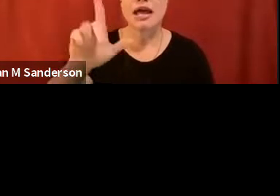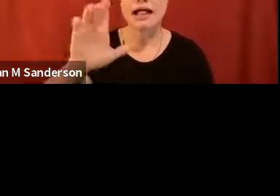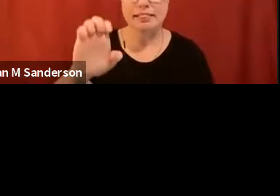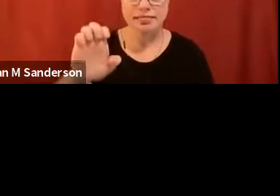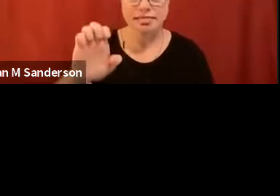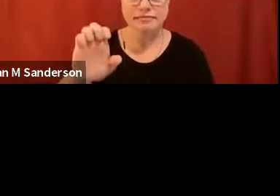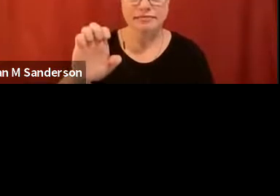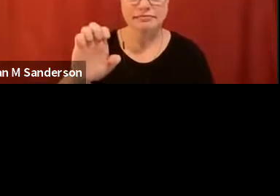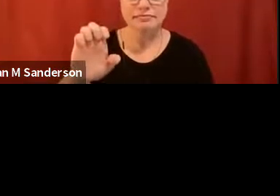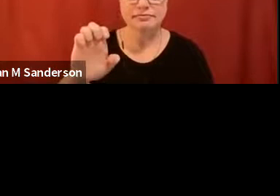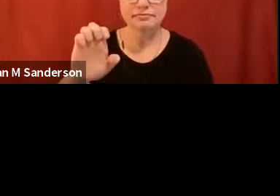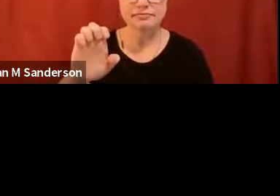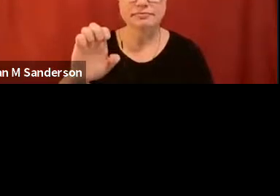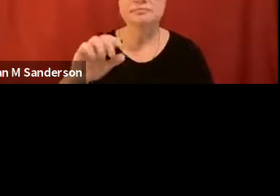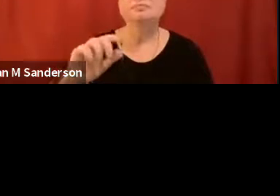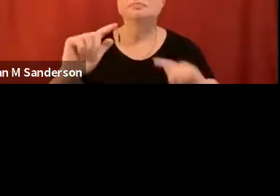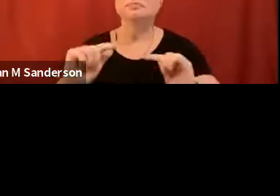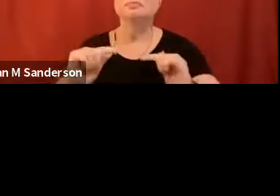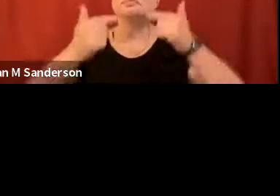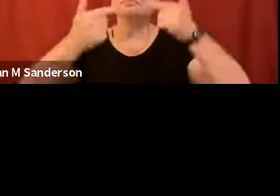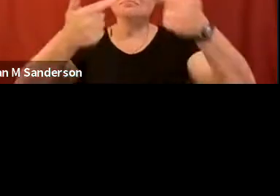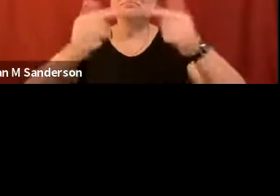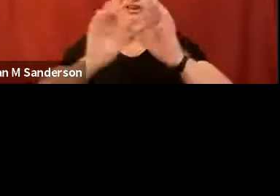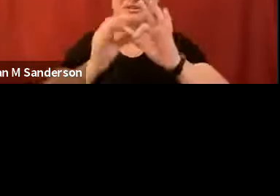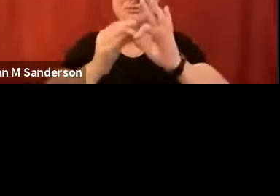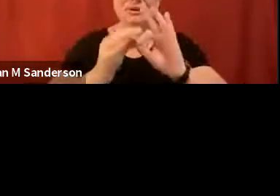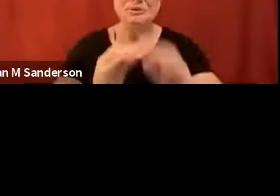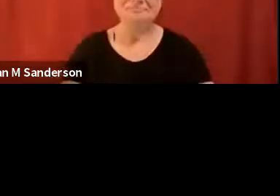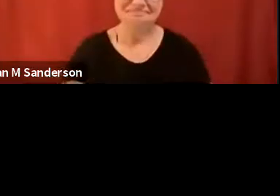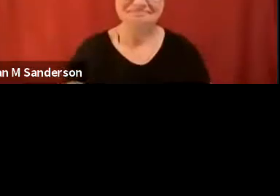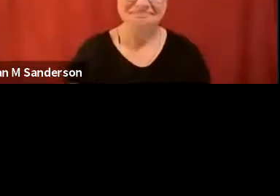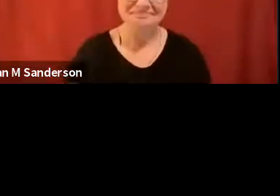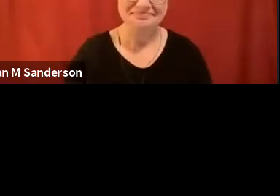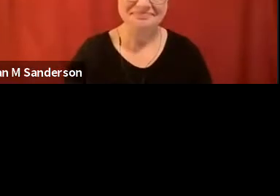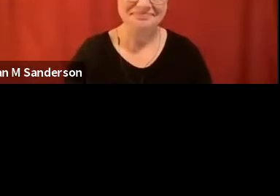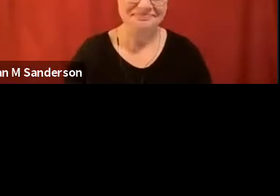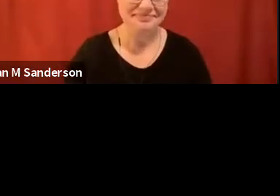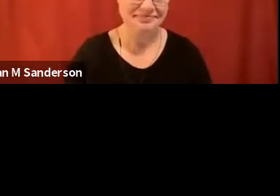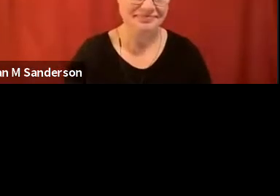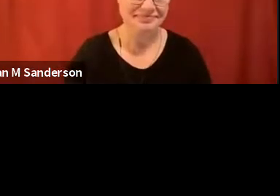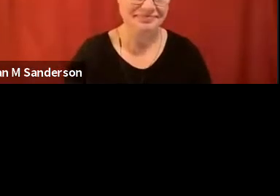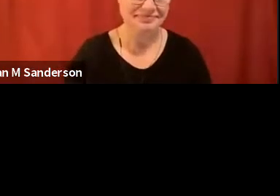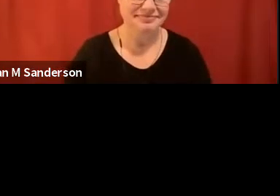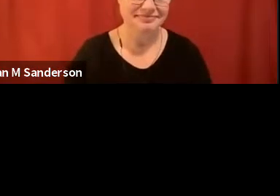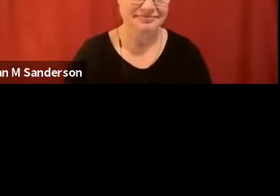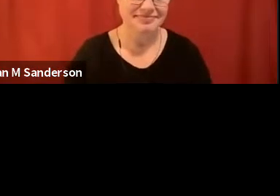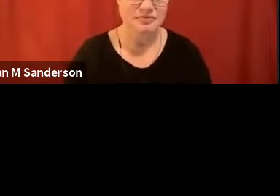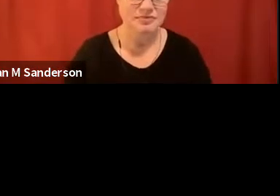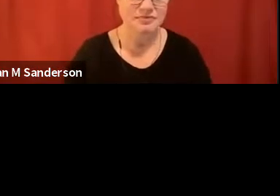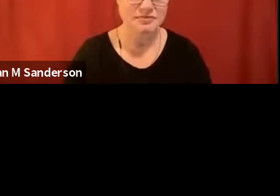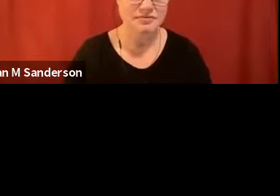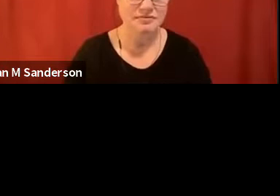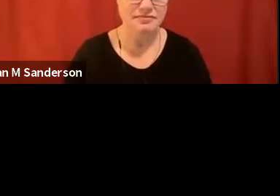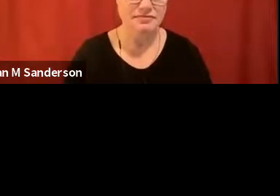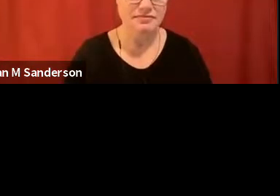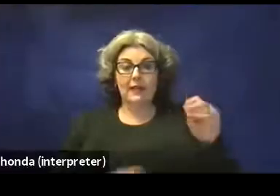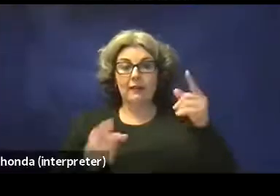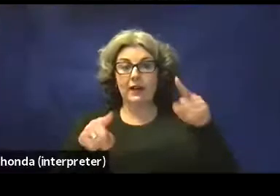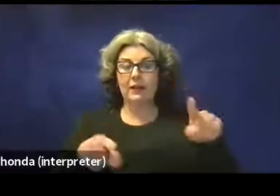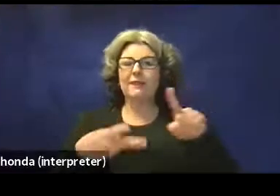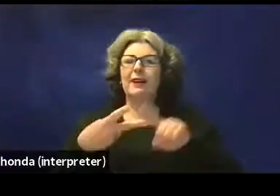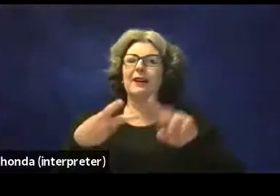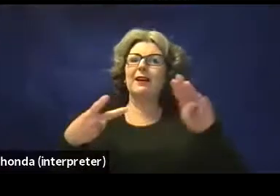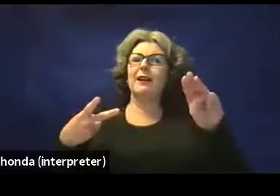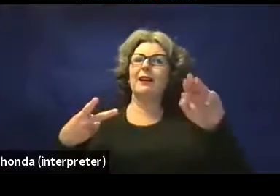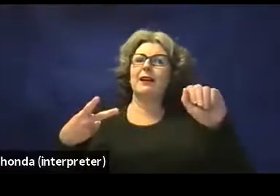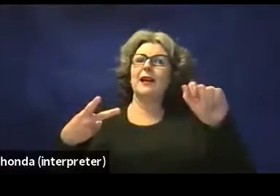of the Zoom time, is that we have a correspondent here from Mali to kind of explain what things are like in West Africa right now in Mali. Can